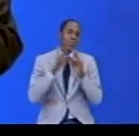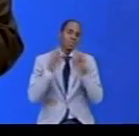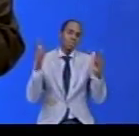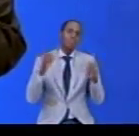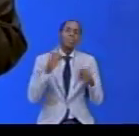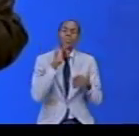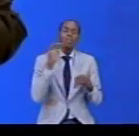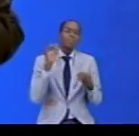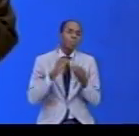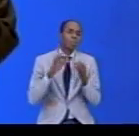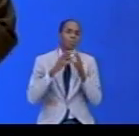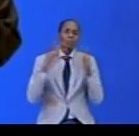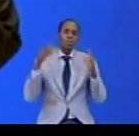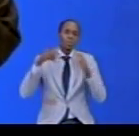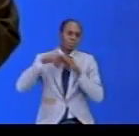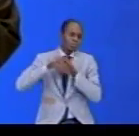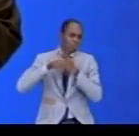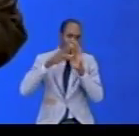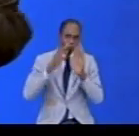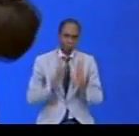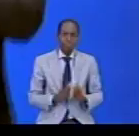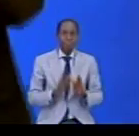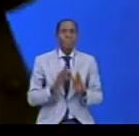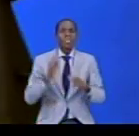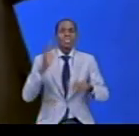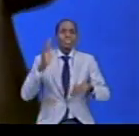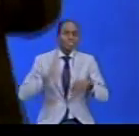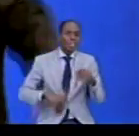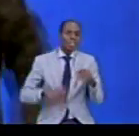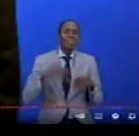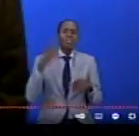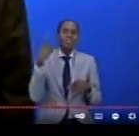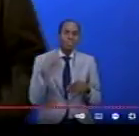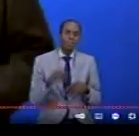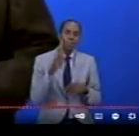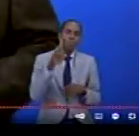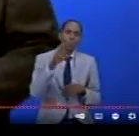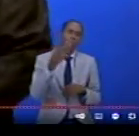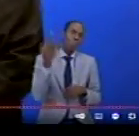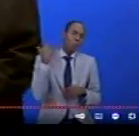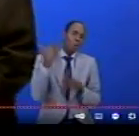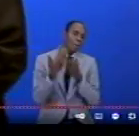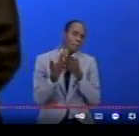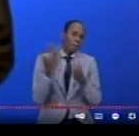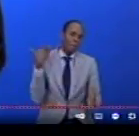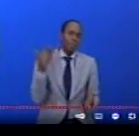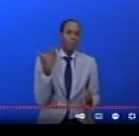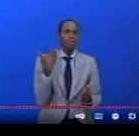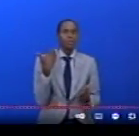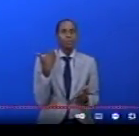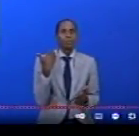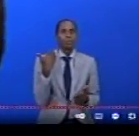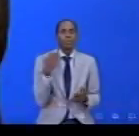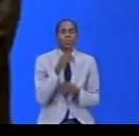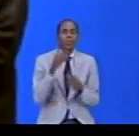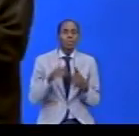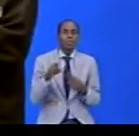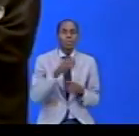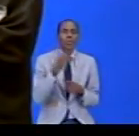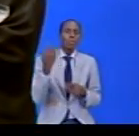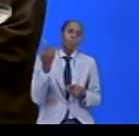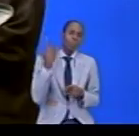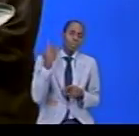deeper it's more terrible than the bondage even in when you are